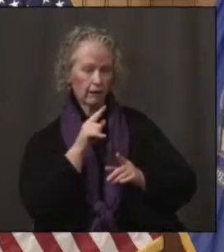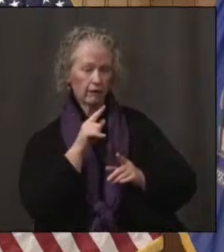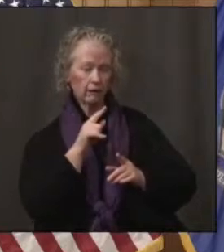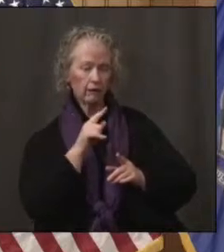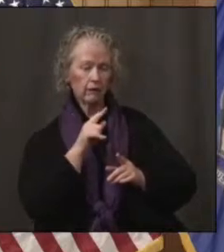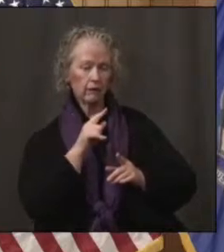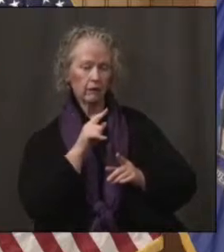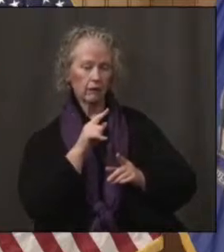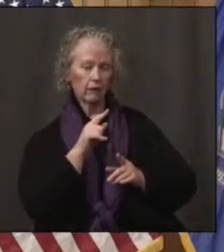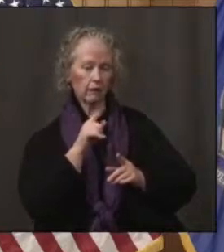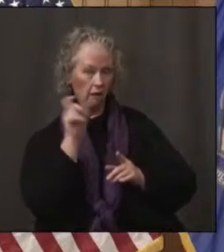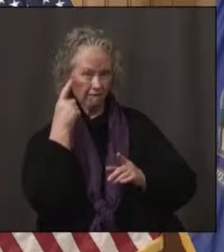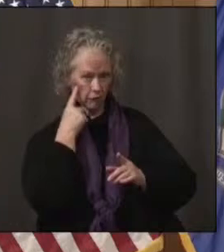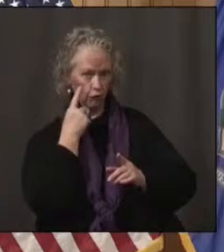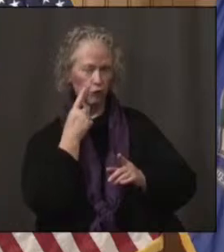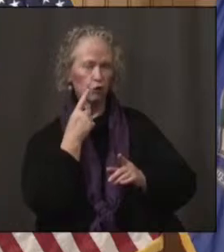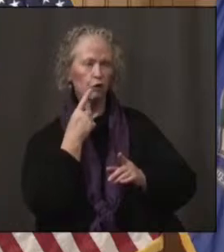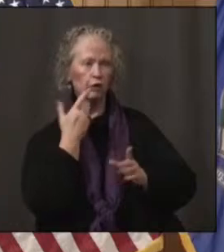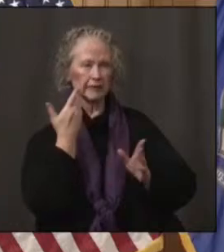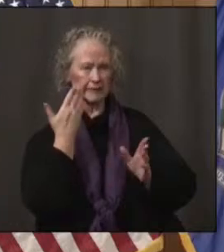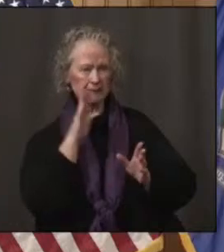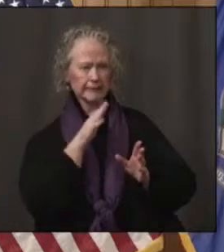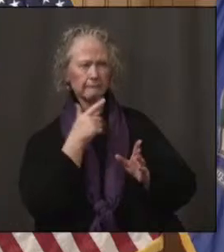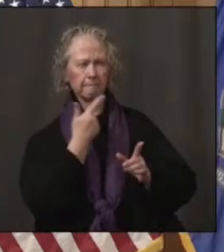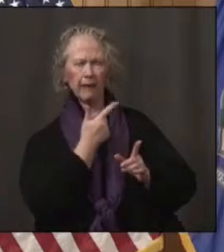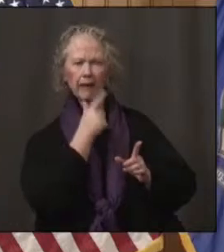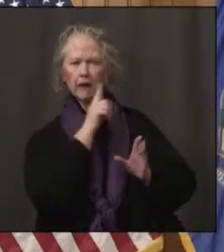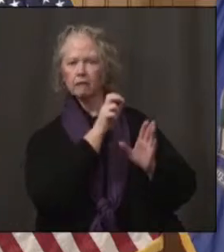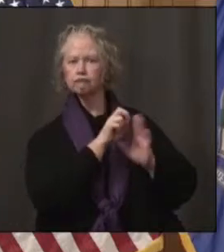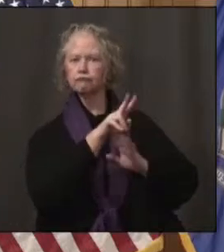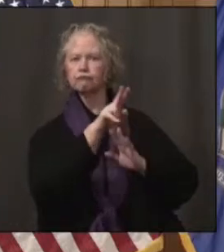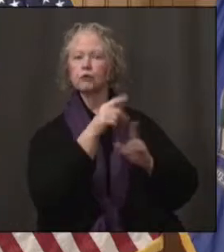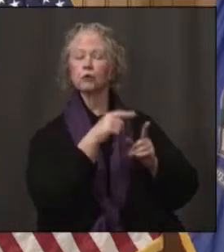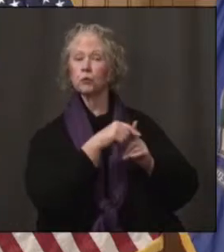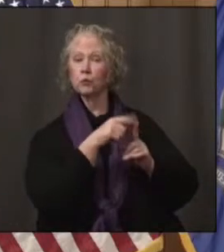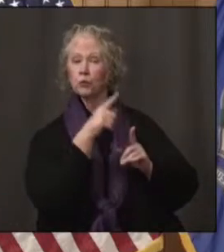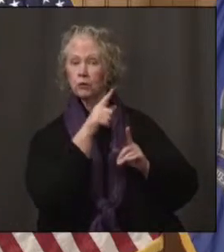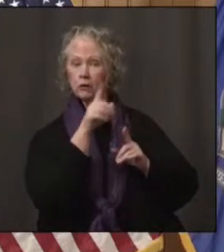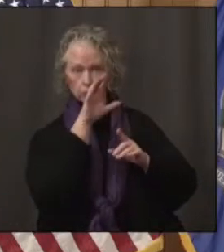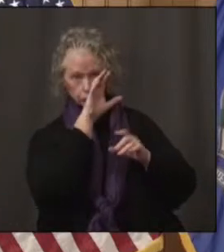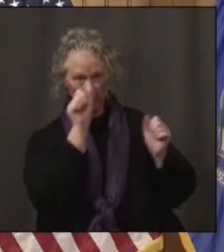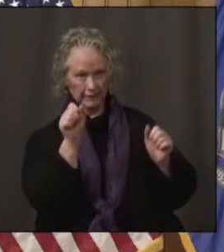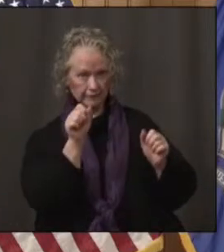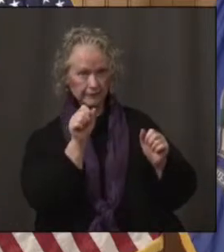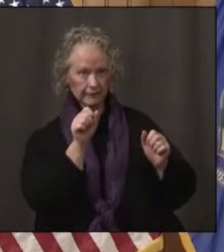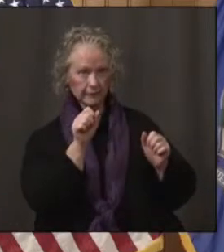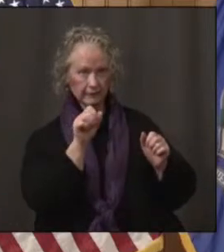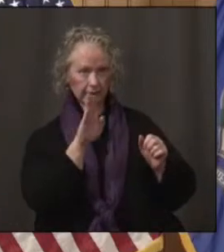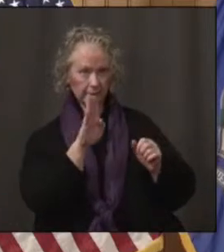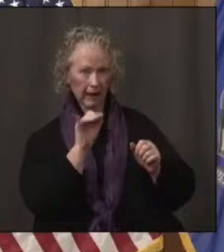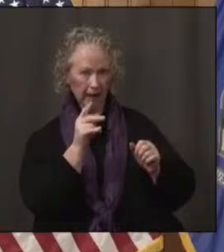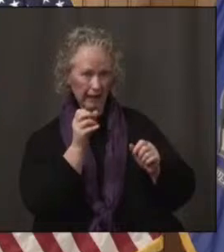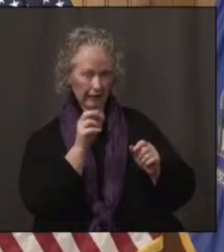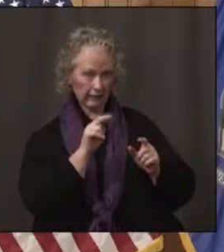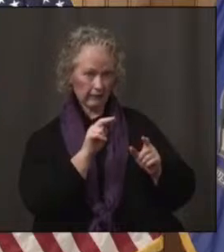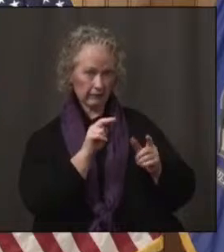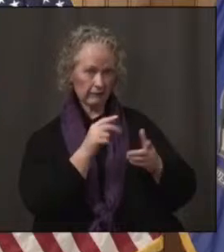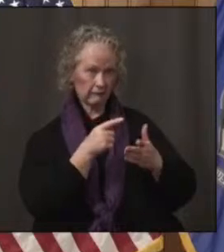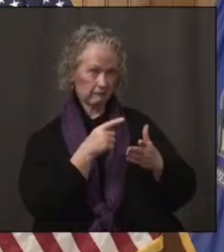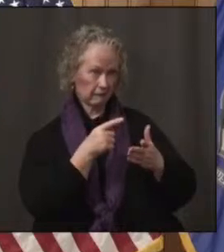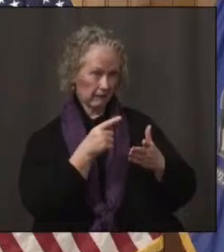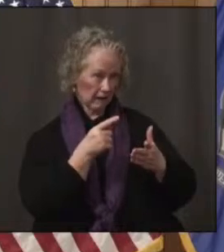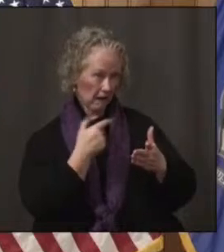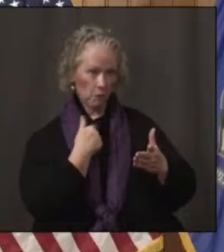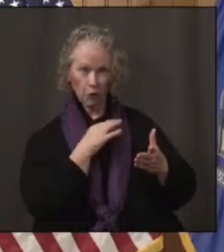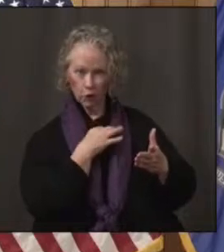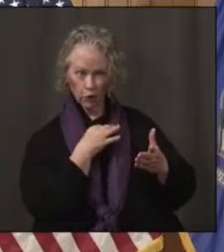president-elect for a commerce post. I was wondering, has there been any discussions with you and the new incoming administration about